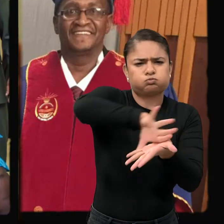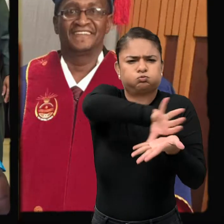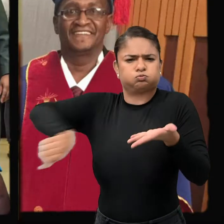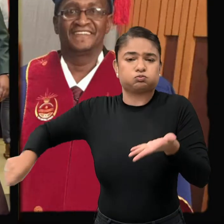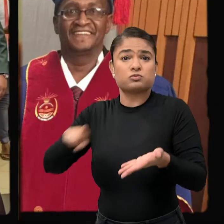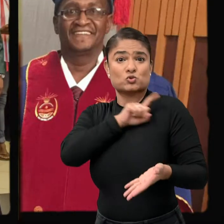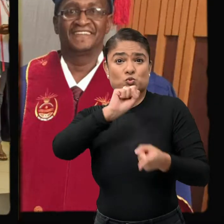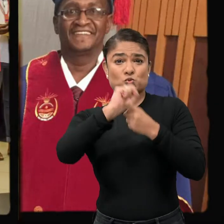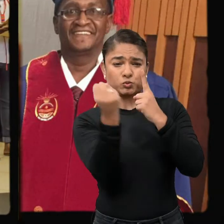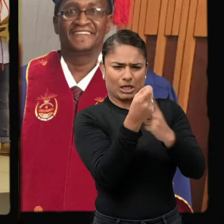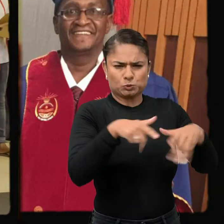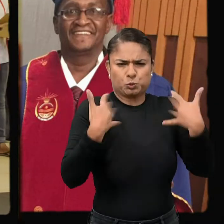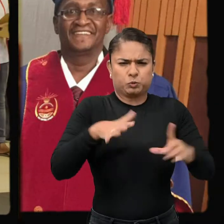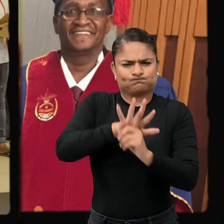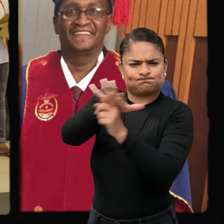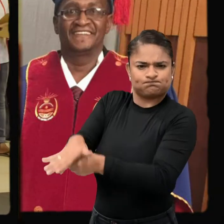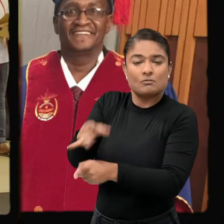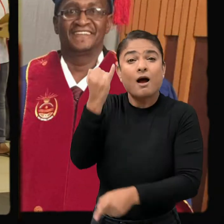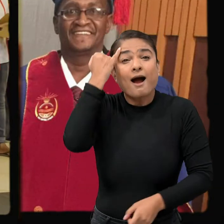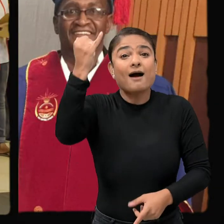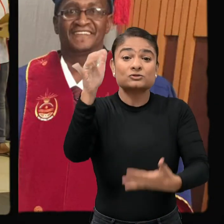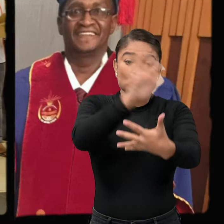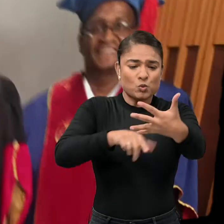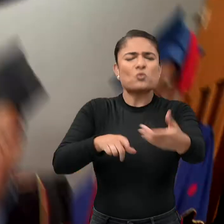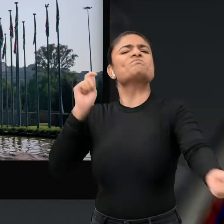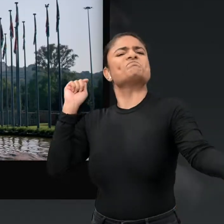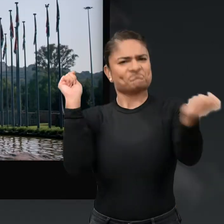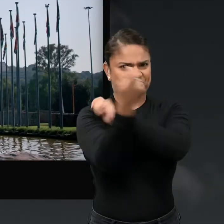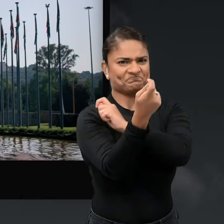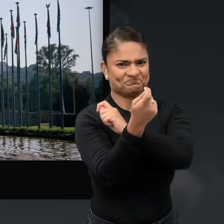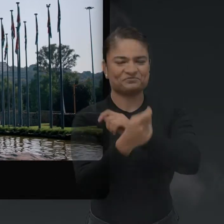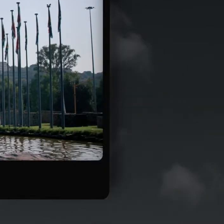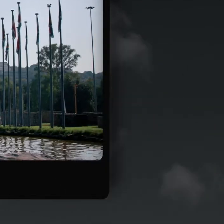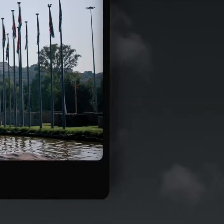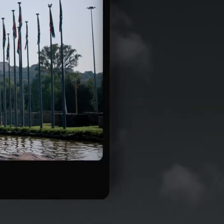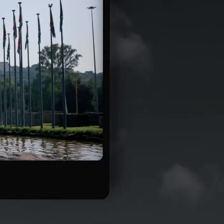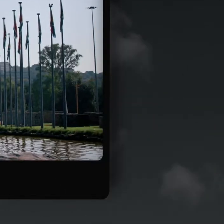in society and the economy. His idea is to change that narrative.